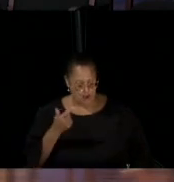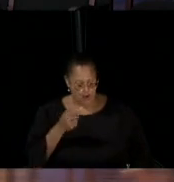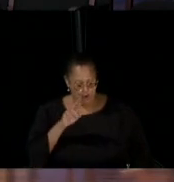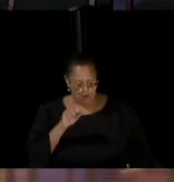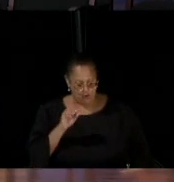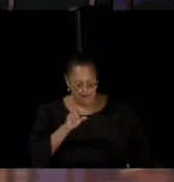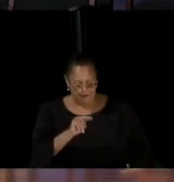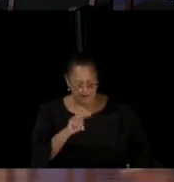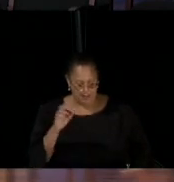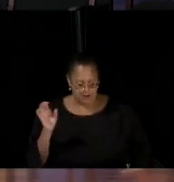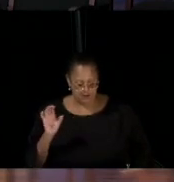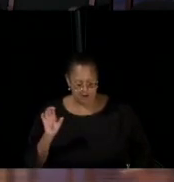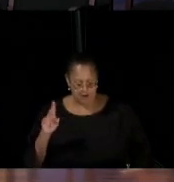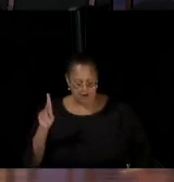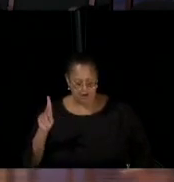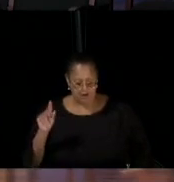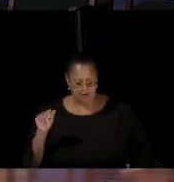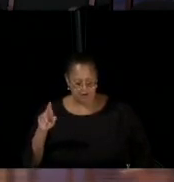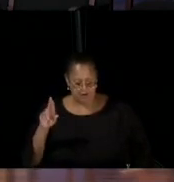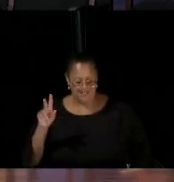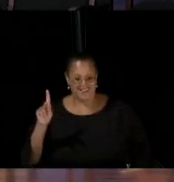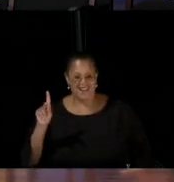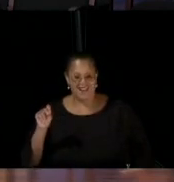Griffin Charles Karkowski.